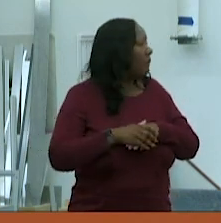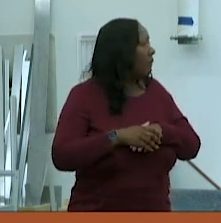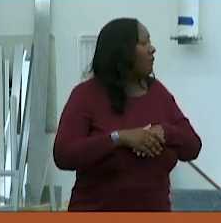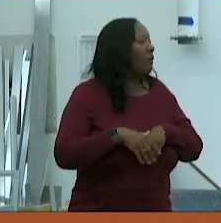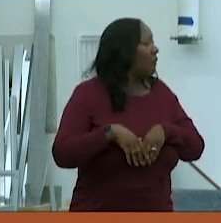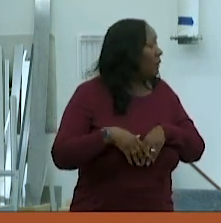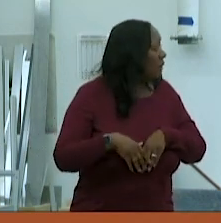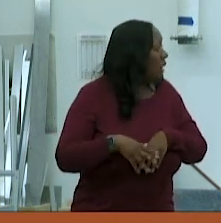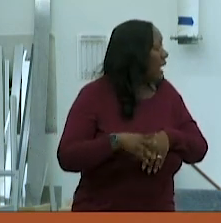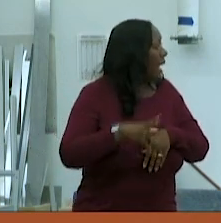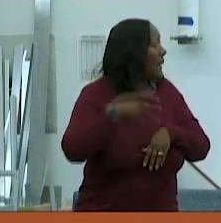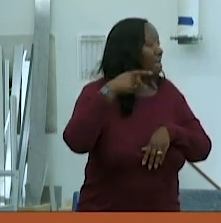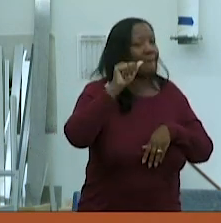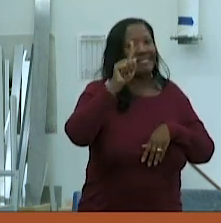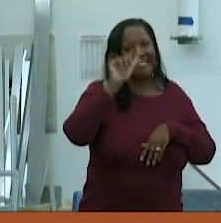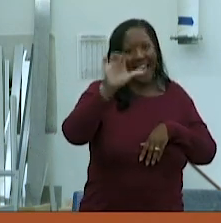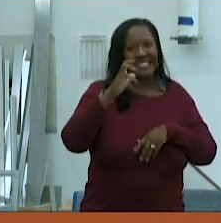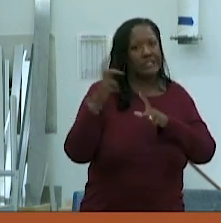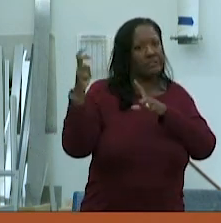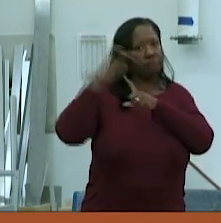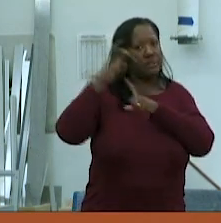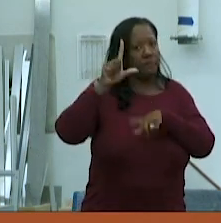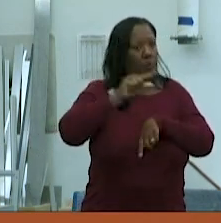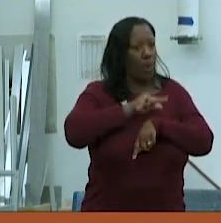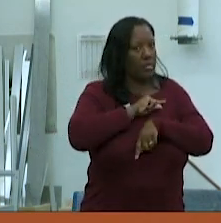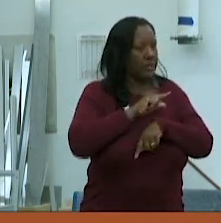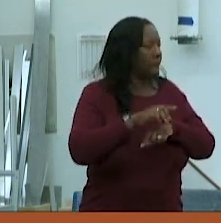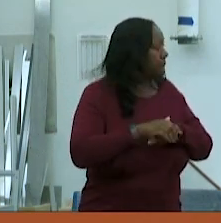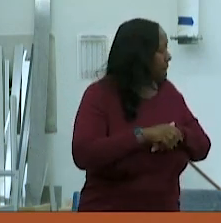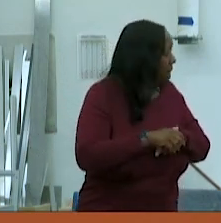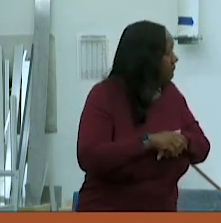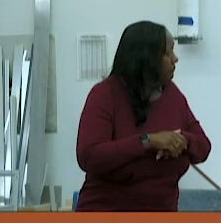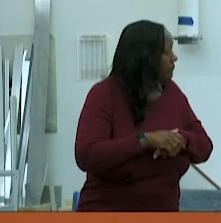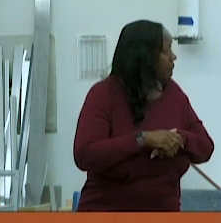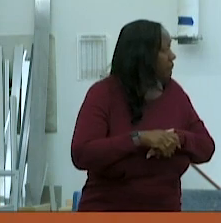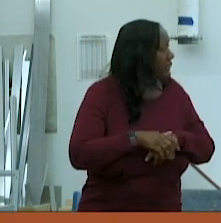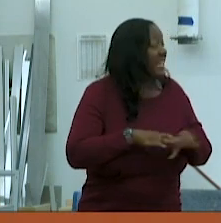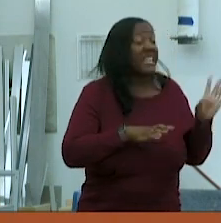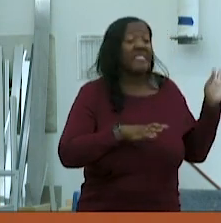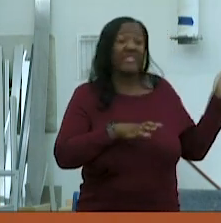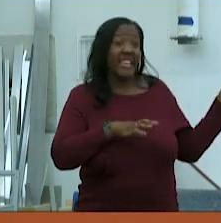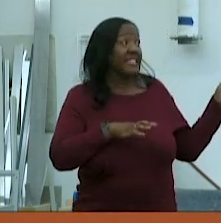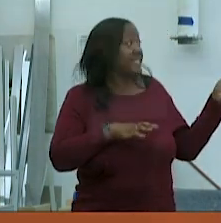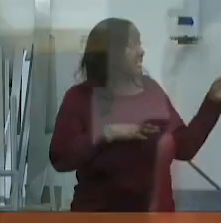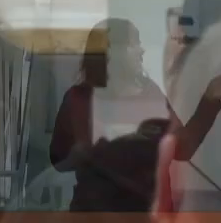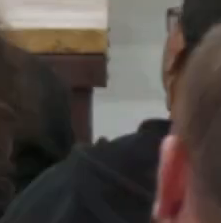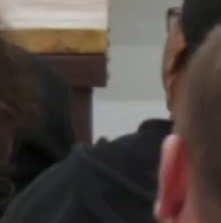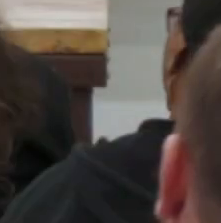UHMW, Delrin, acetal, or nylon. And I will say about this interactive